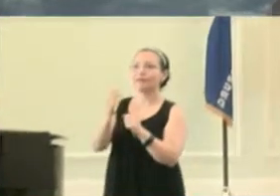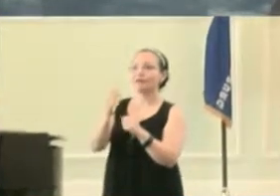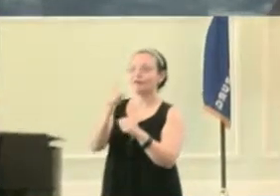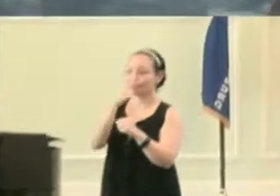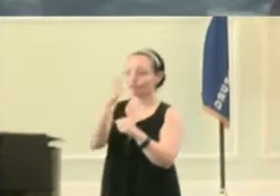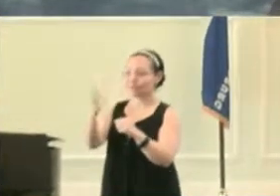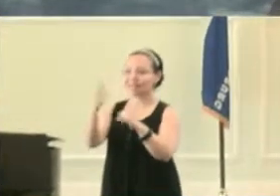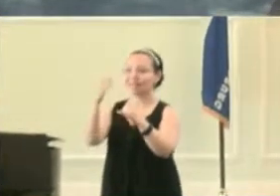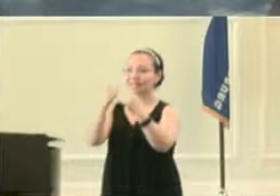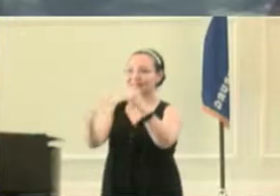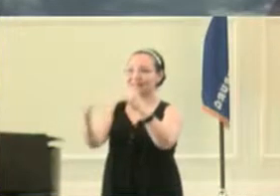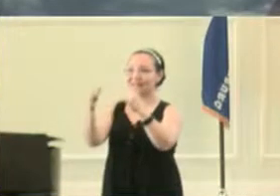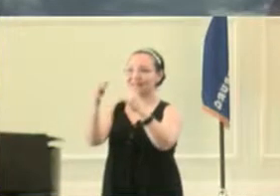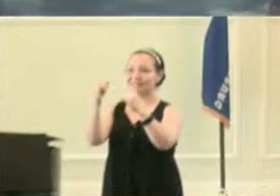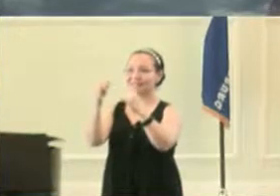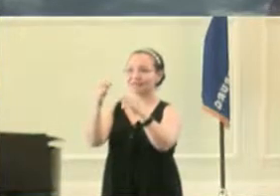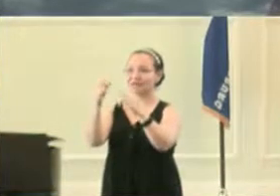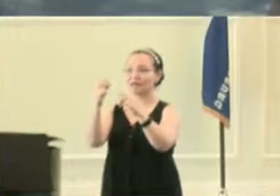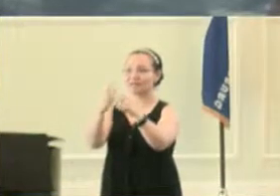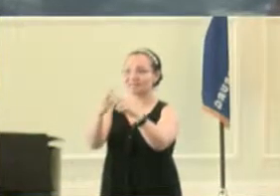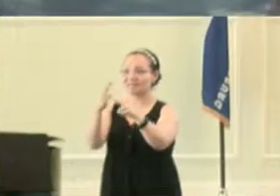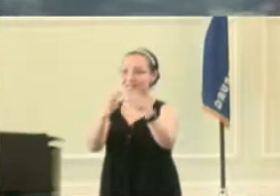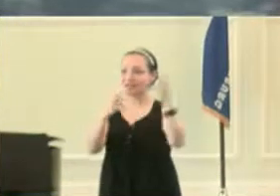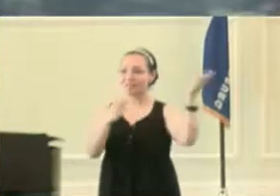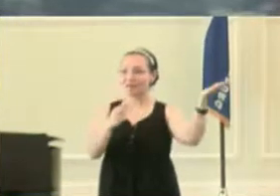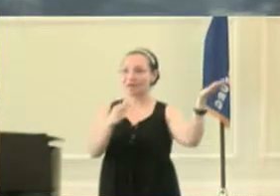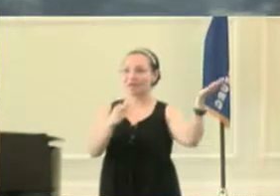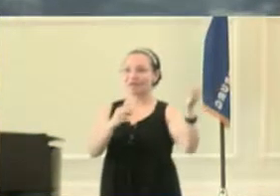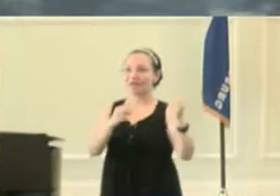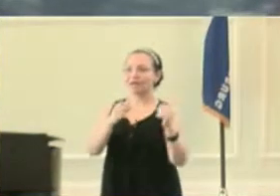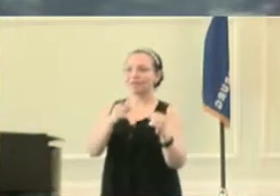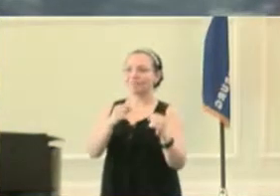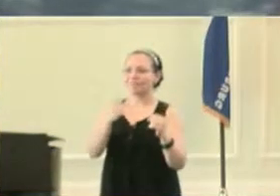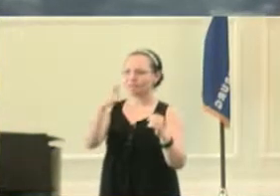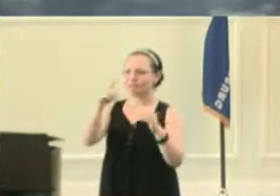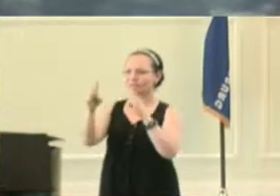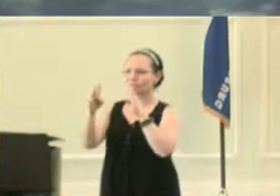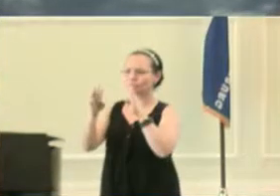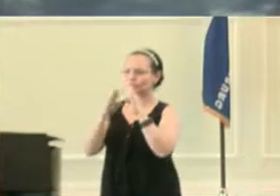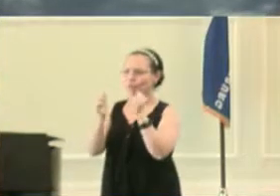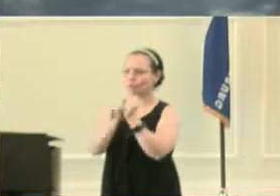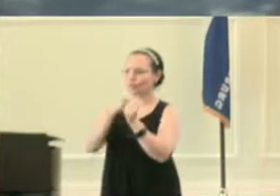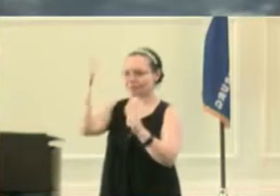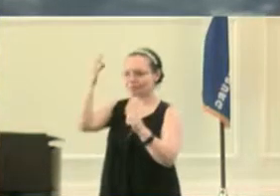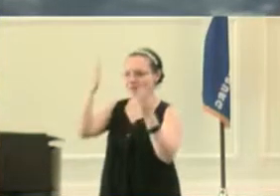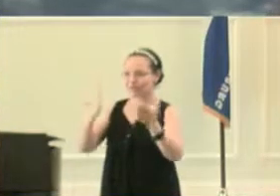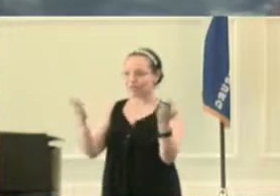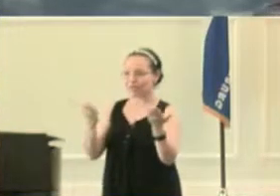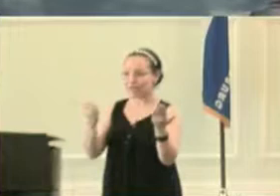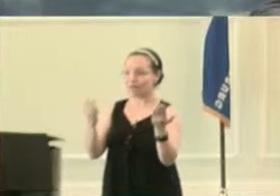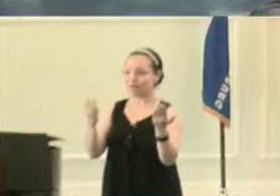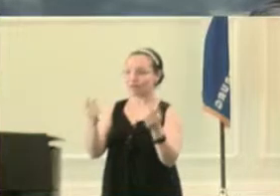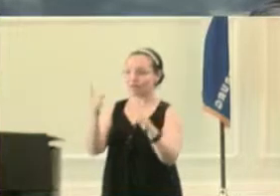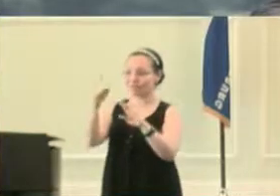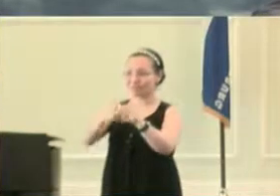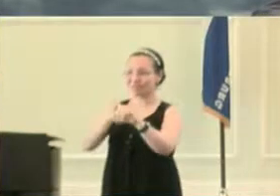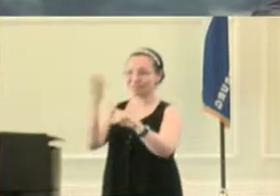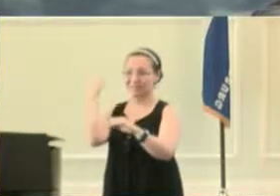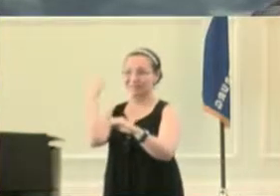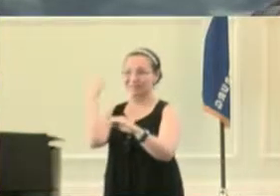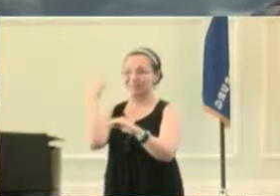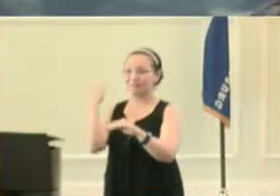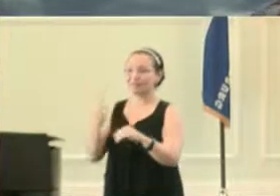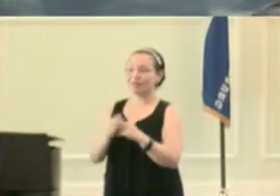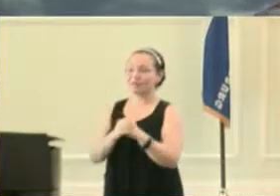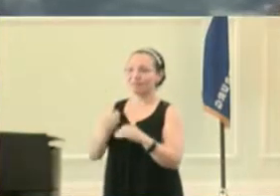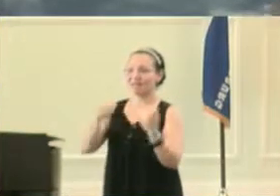see there is Pastor Rick Jordan. He spoke here a couple of months ago, and he